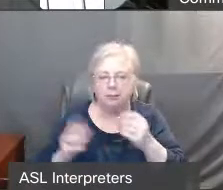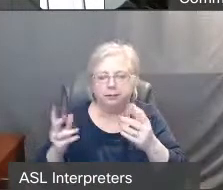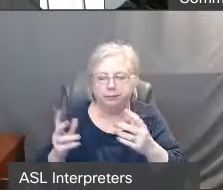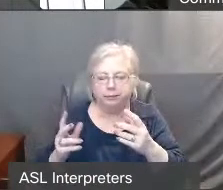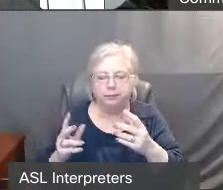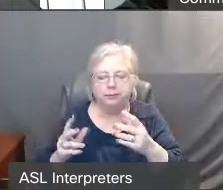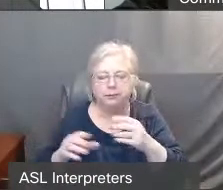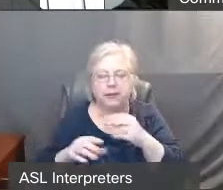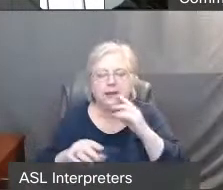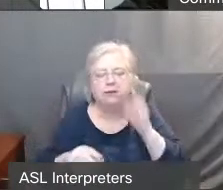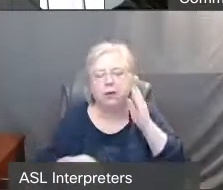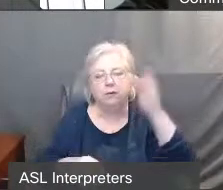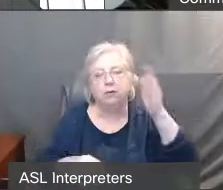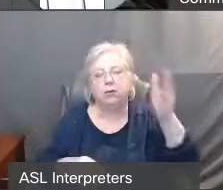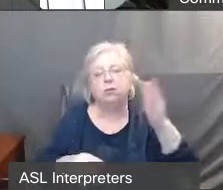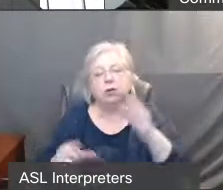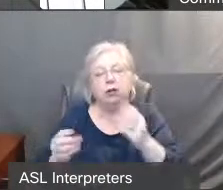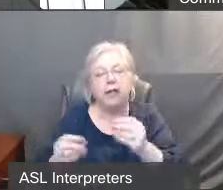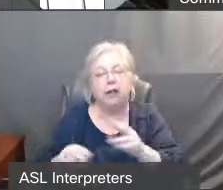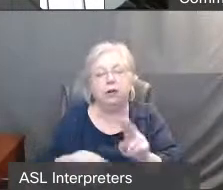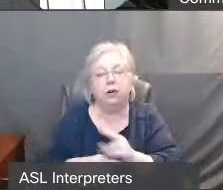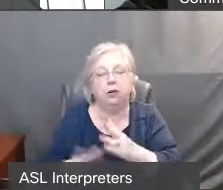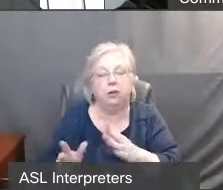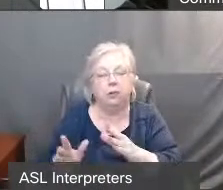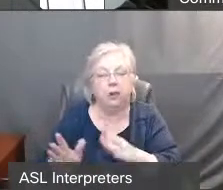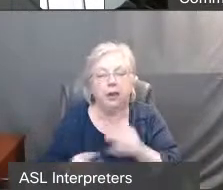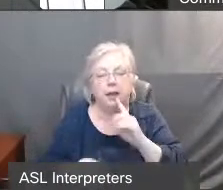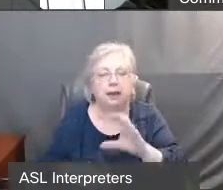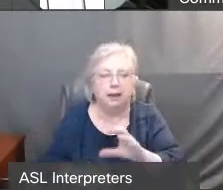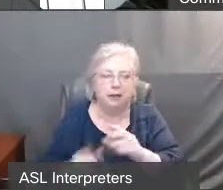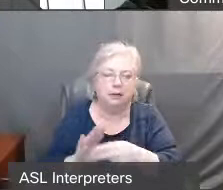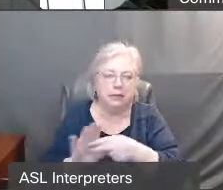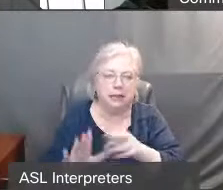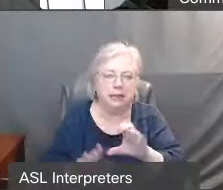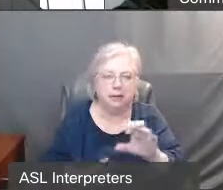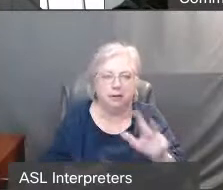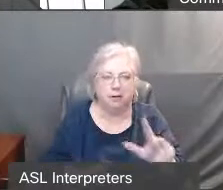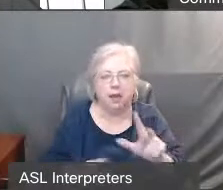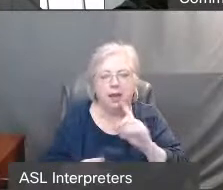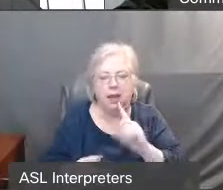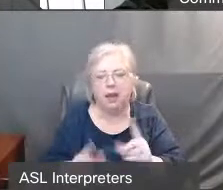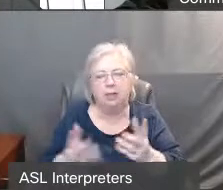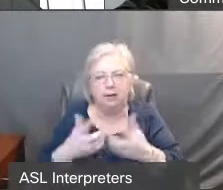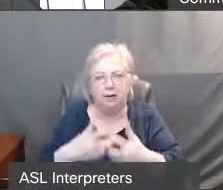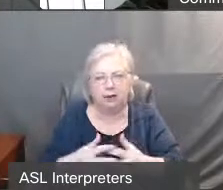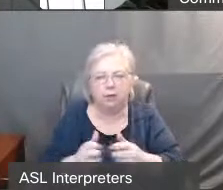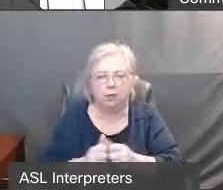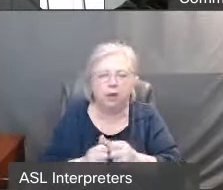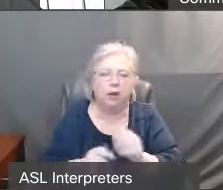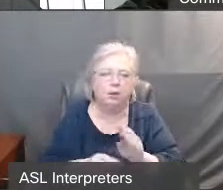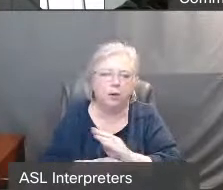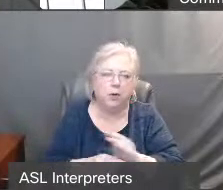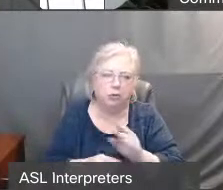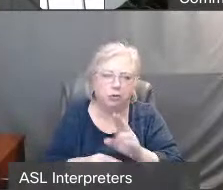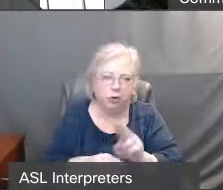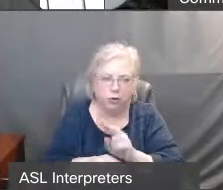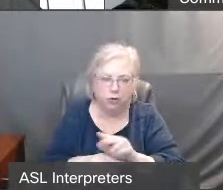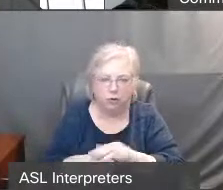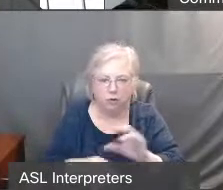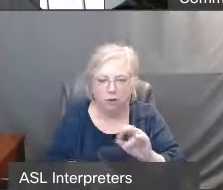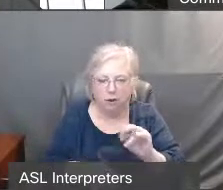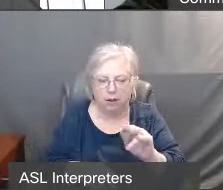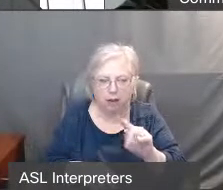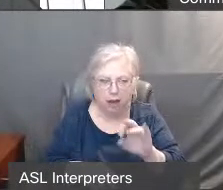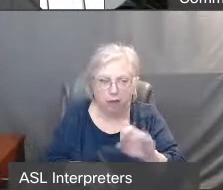city's future land use plan and located in an area of mixed commercial uses along Cantrell Road. Staff believes the applicant